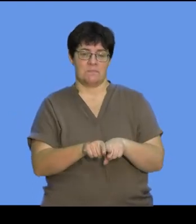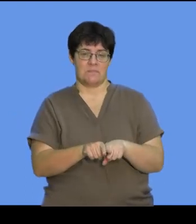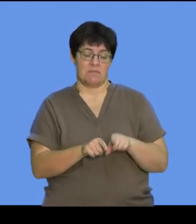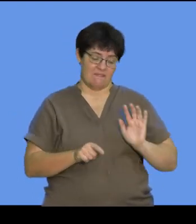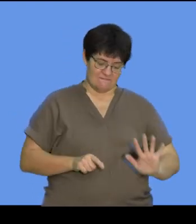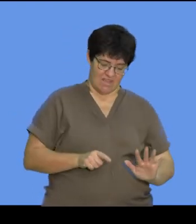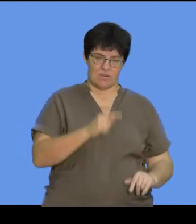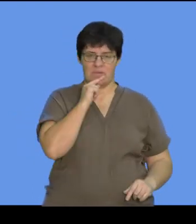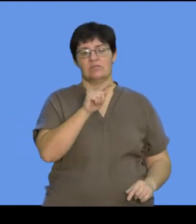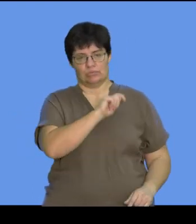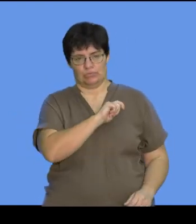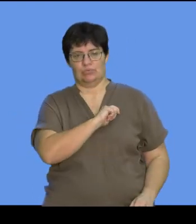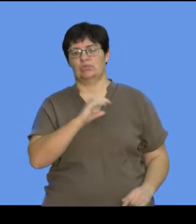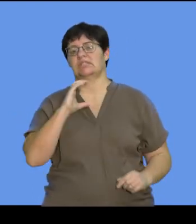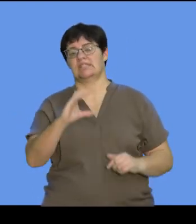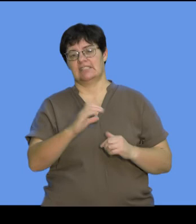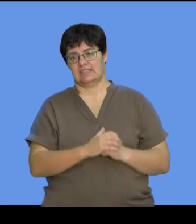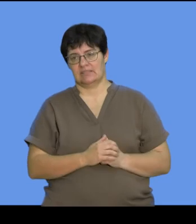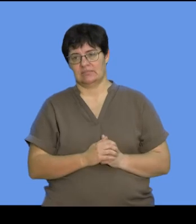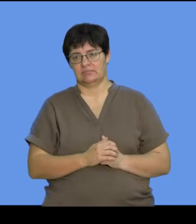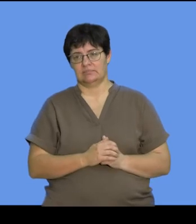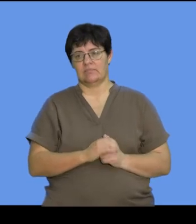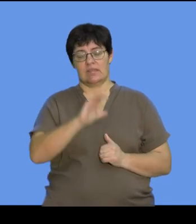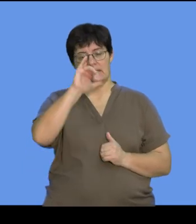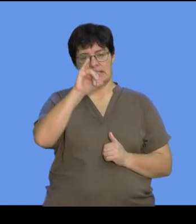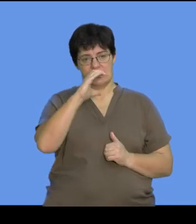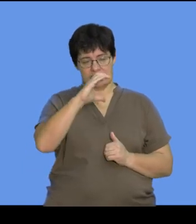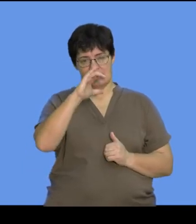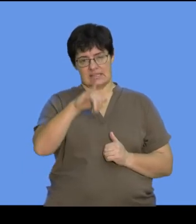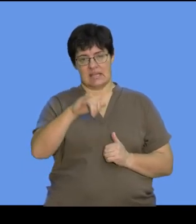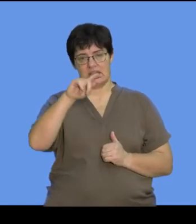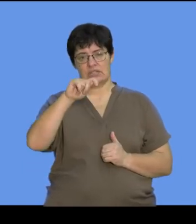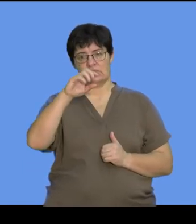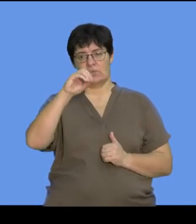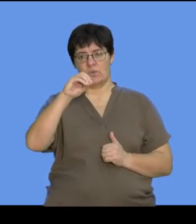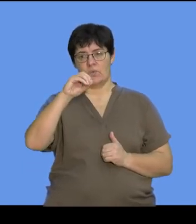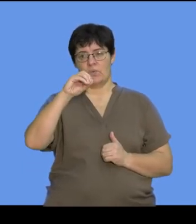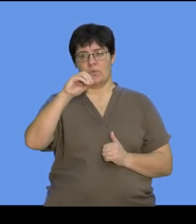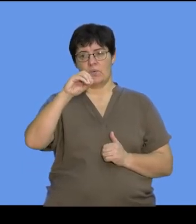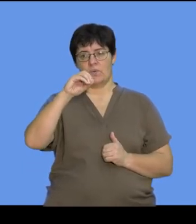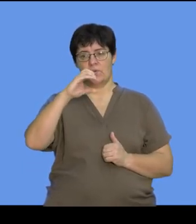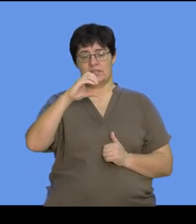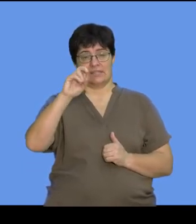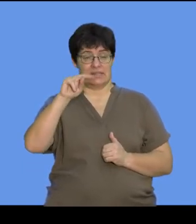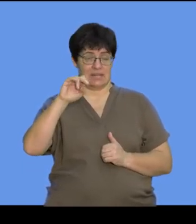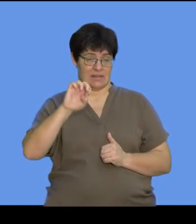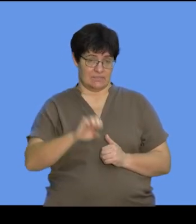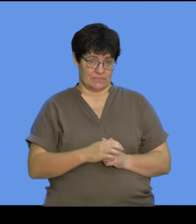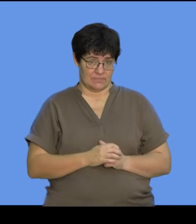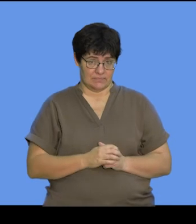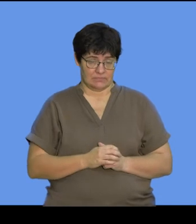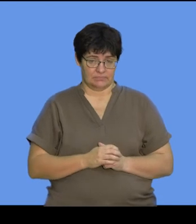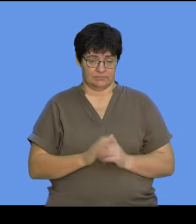5 refers to cytosine as the nitrogenous base.